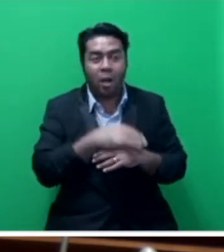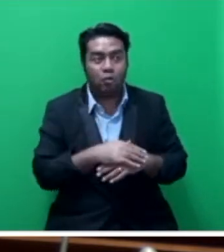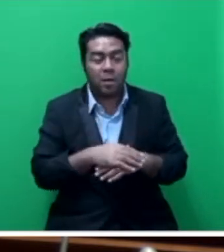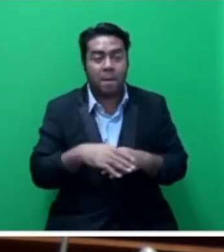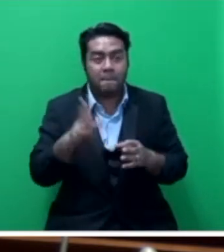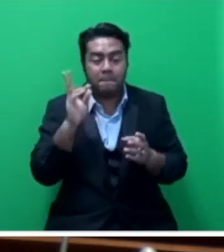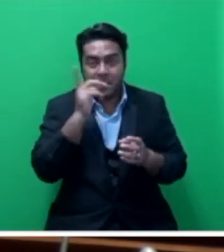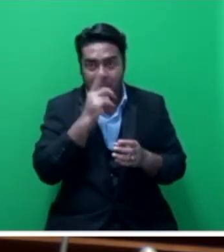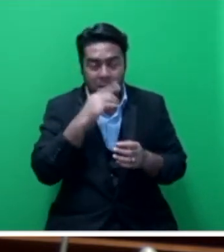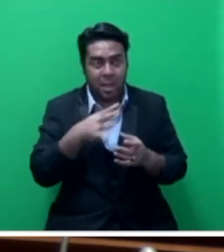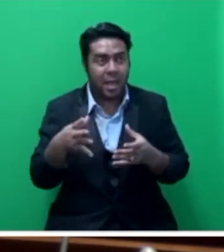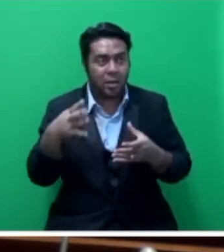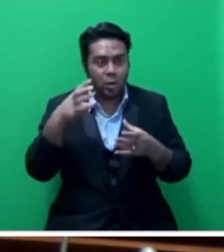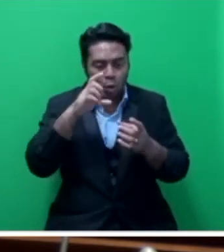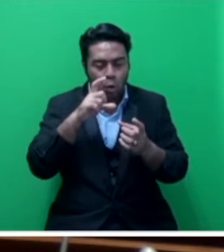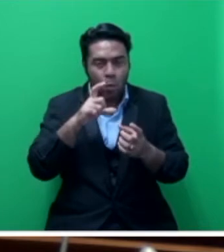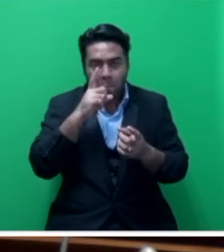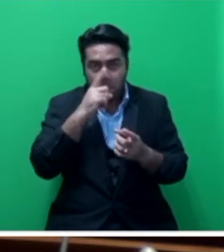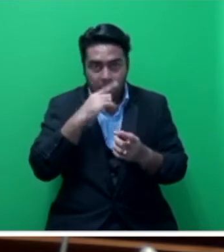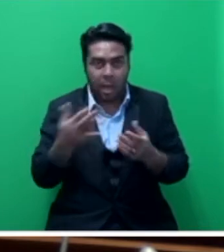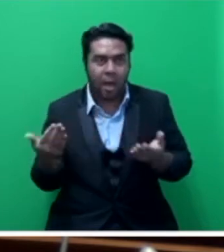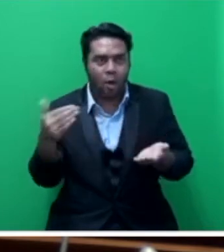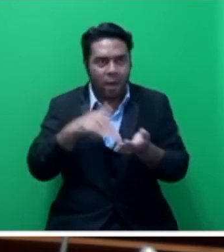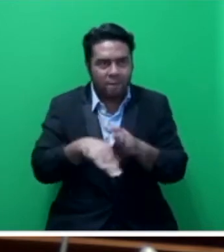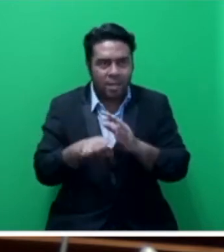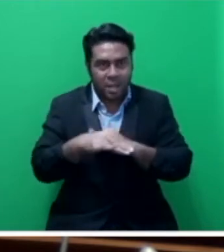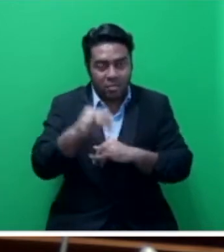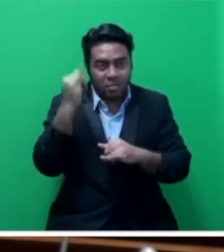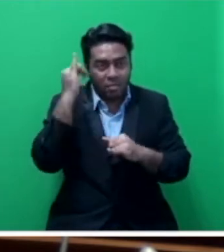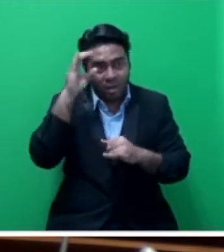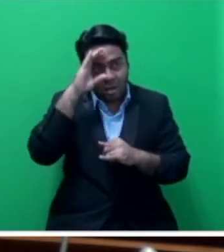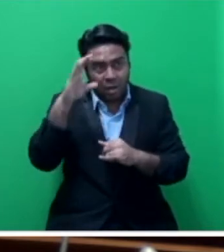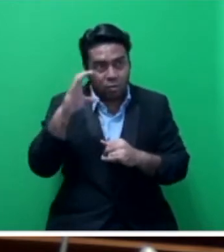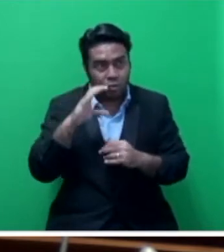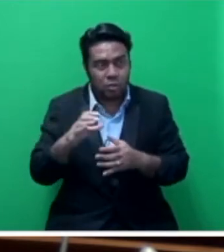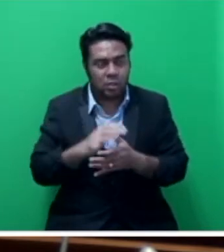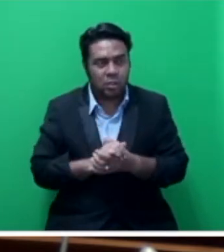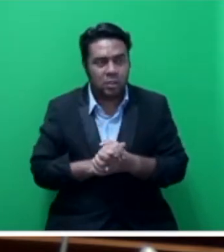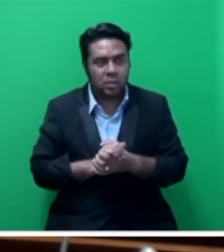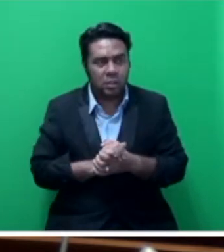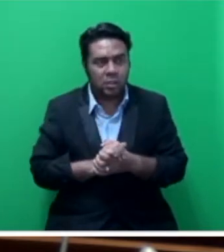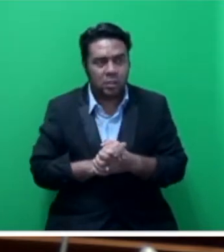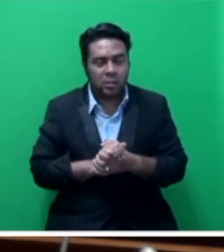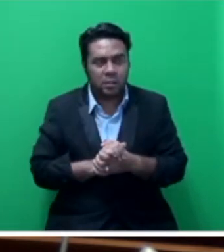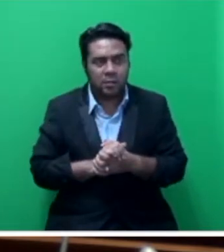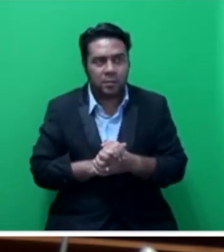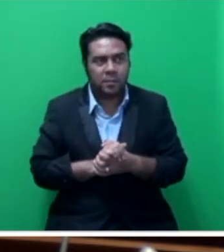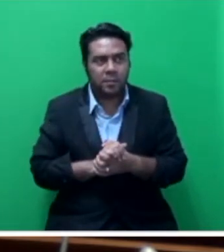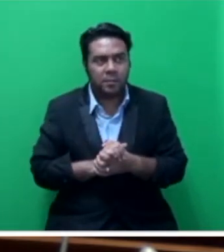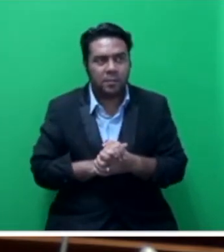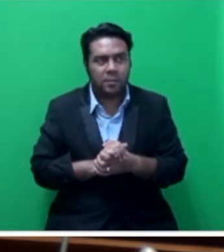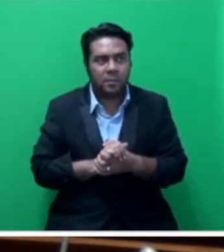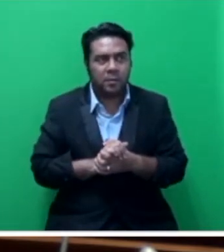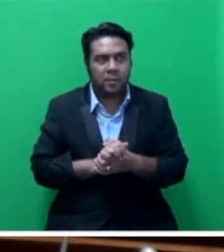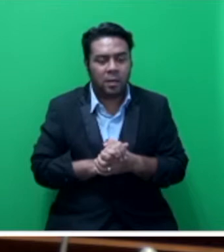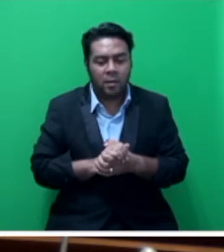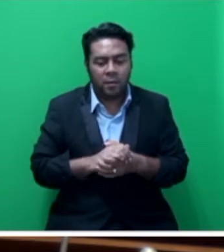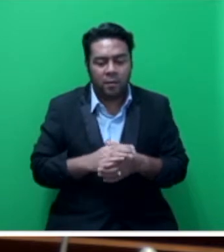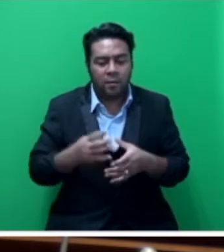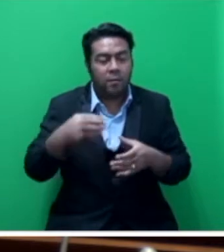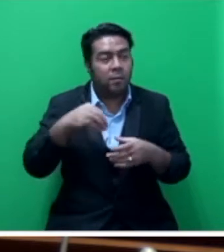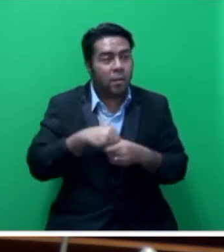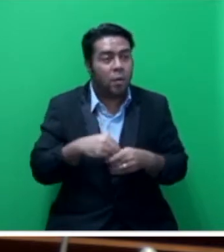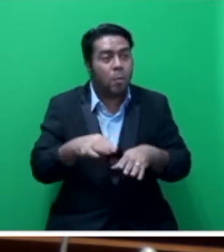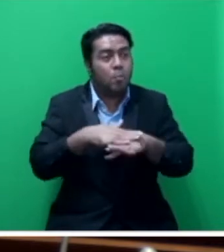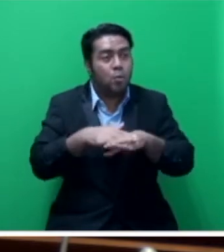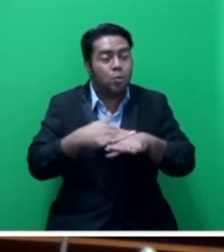and crew arriving and currently exploring our shores, Mr. Speaker, sir. With the positive socio-economic impact of the Blue Lane